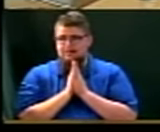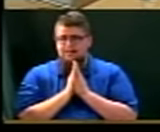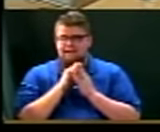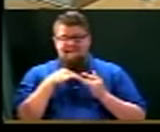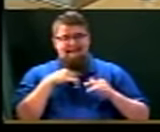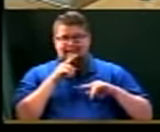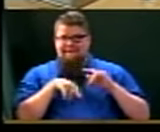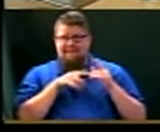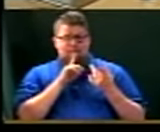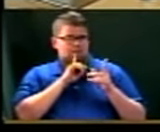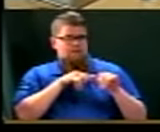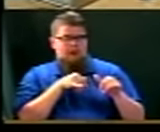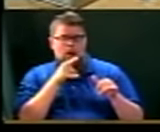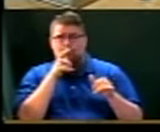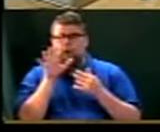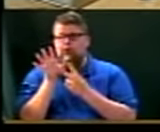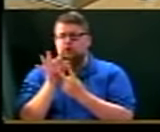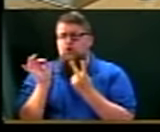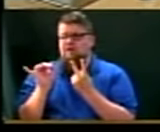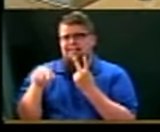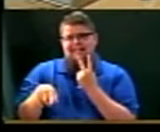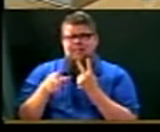I can't respond to